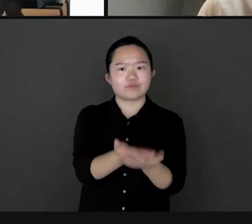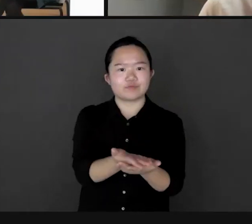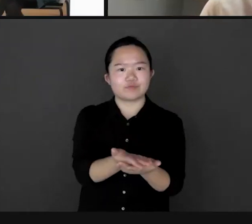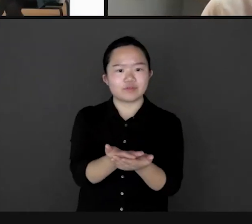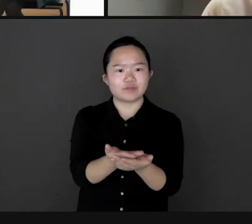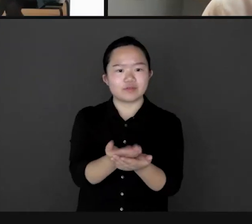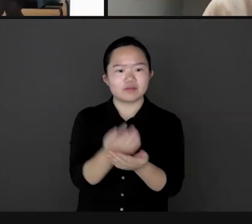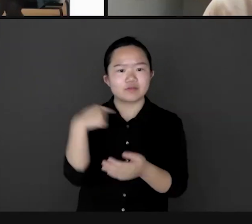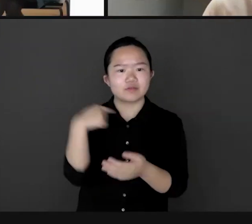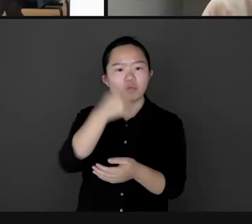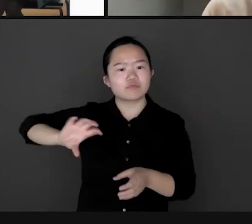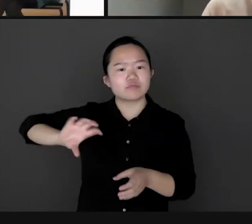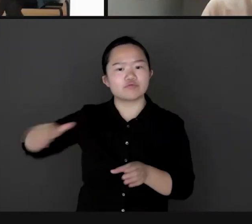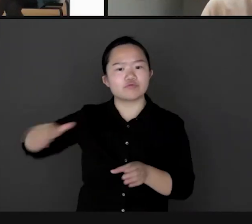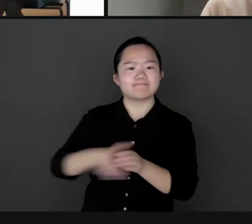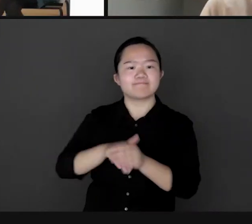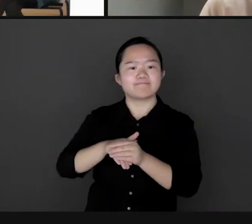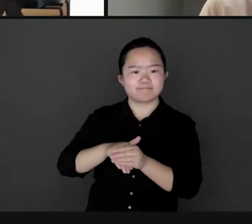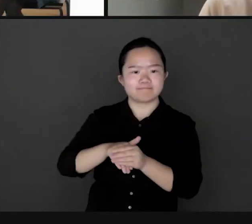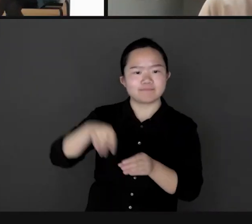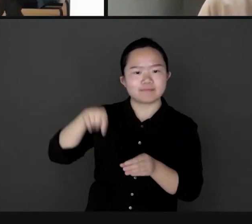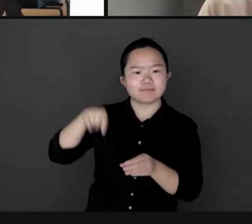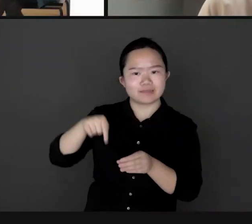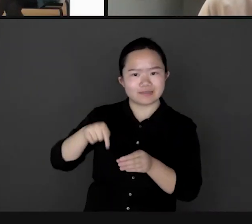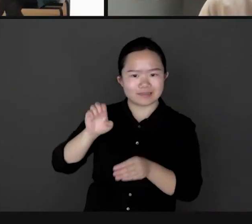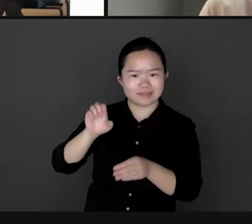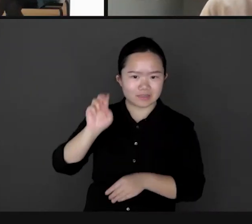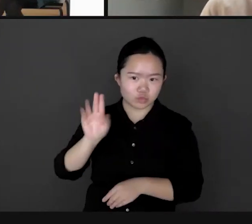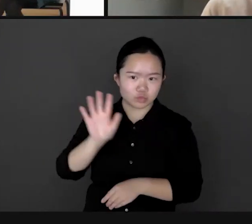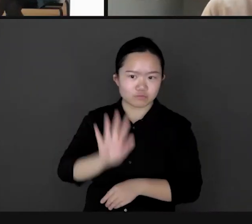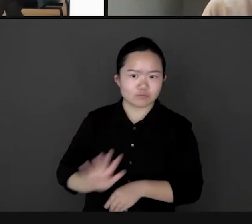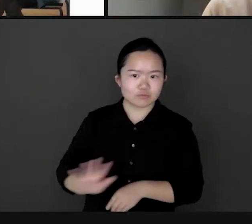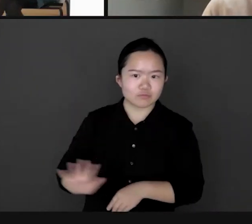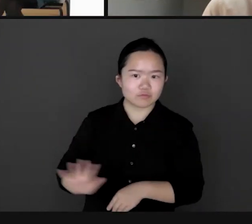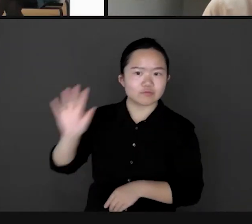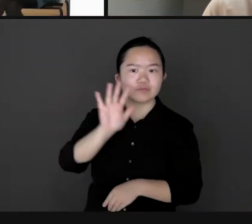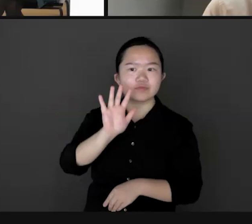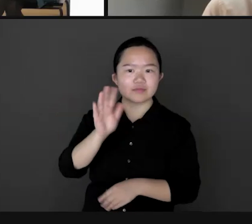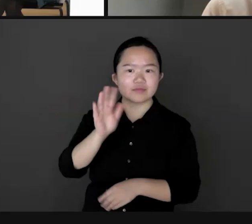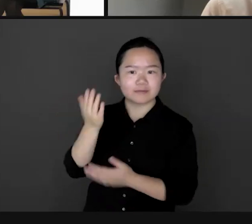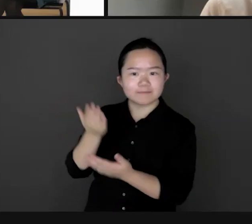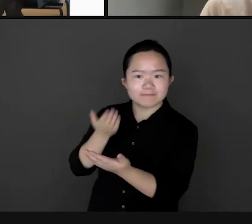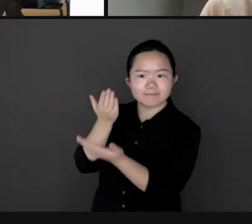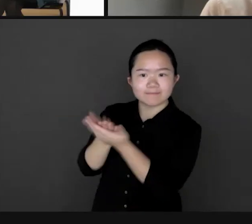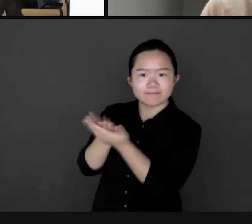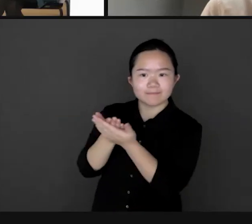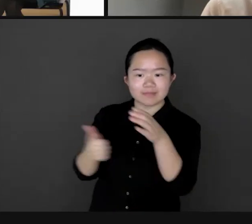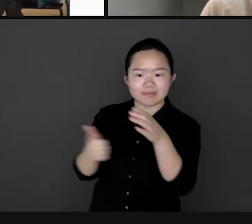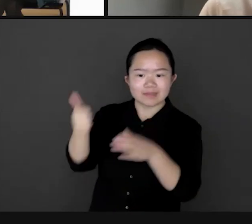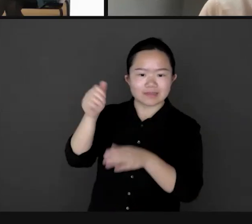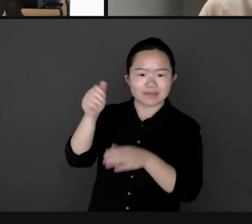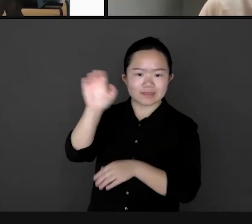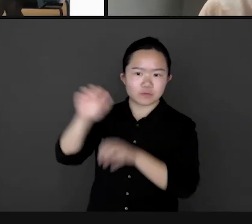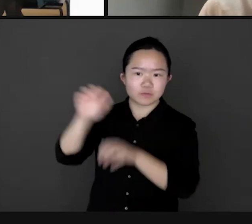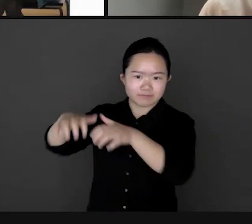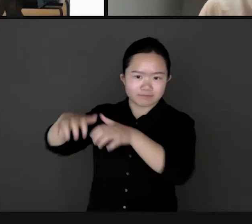them. And so we have seen there is a newer emphasis, as you would all know from your national context as